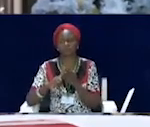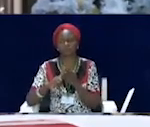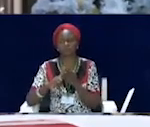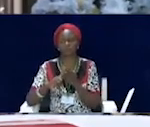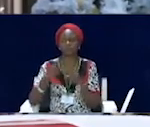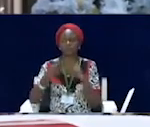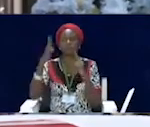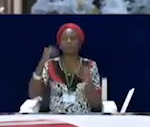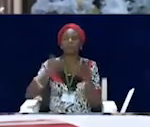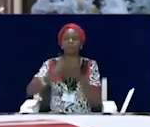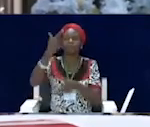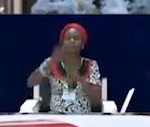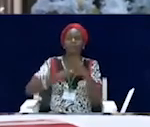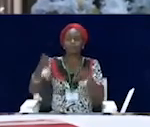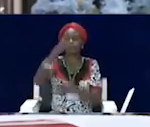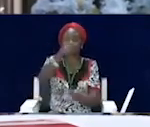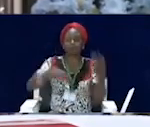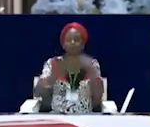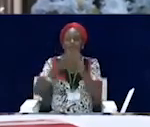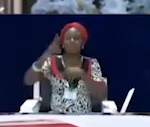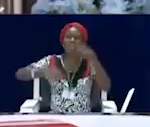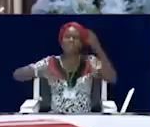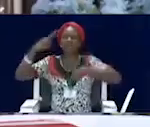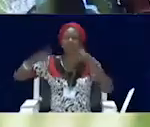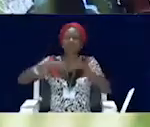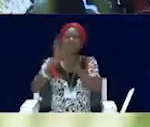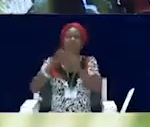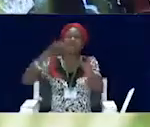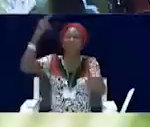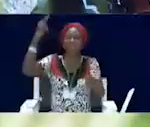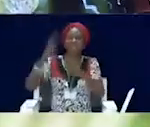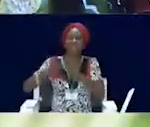but by next month, you will come back rejoicing.